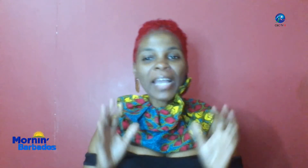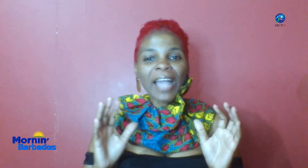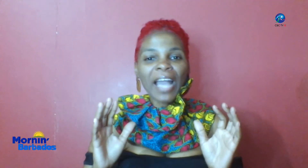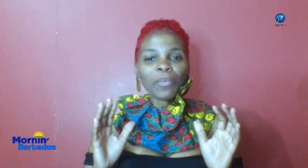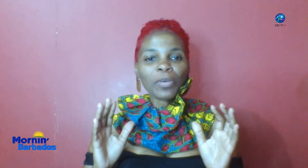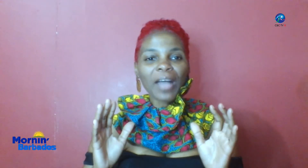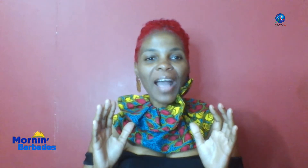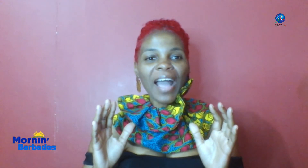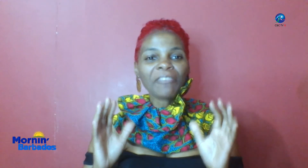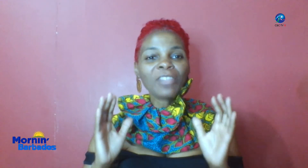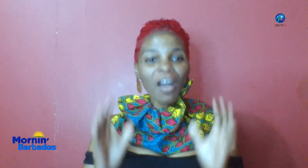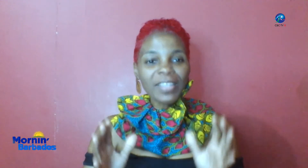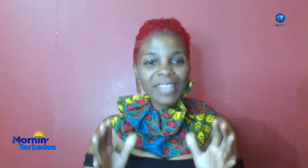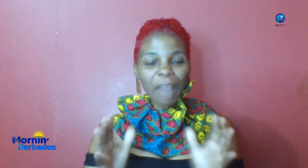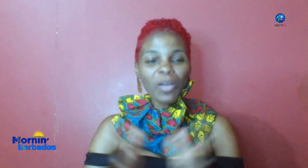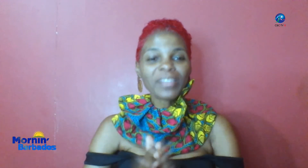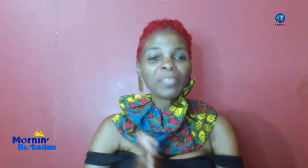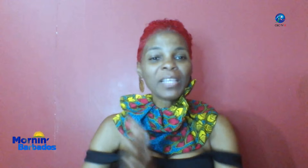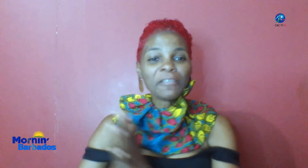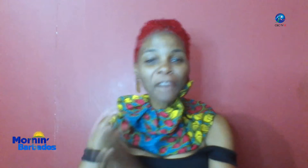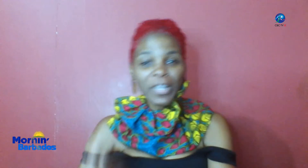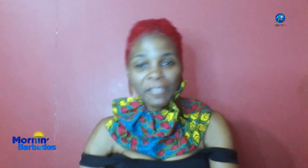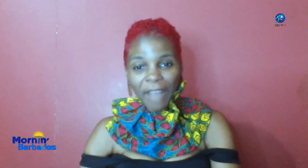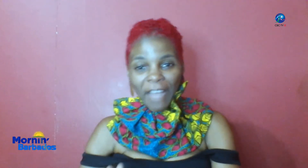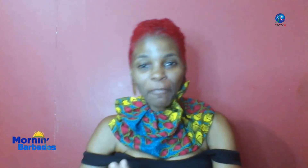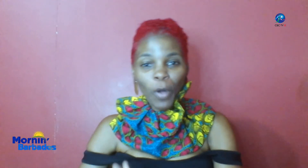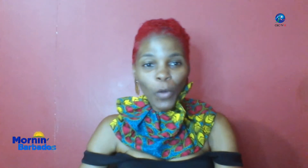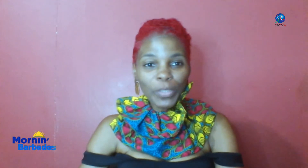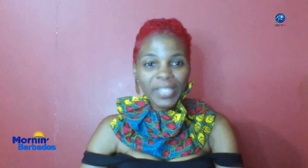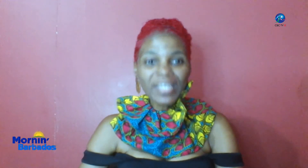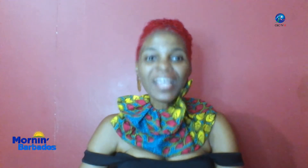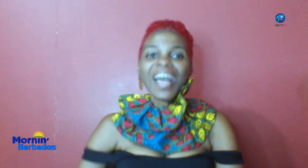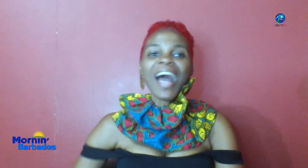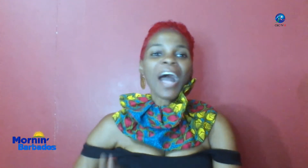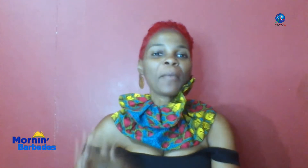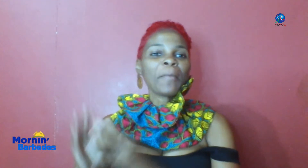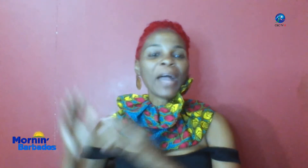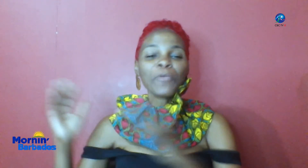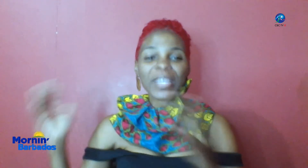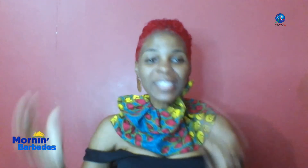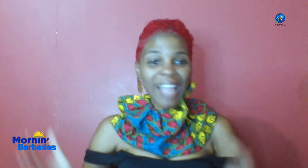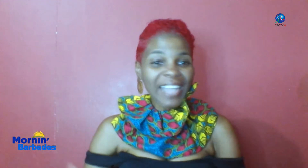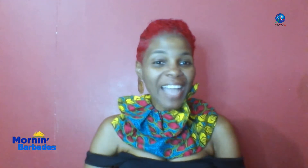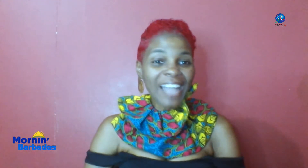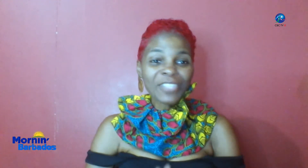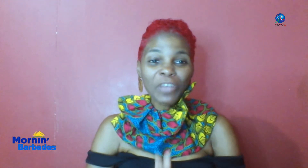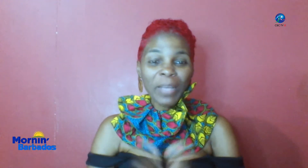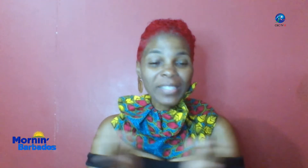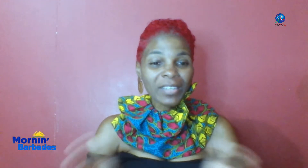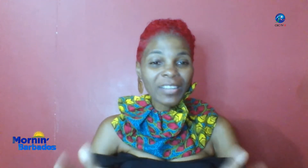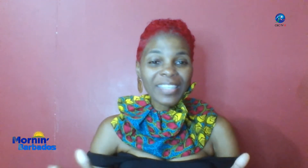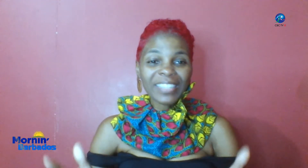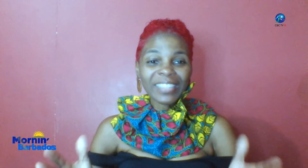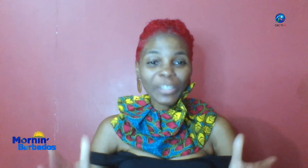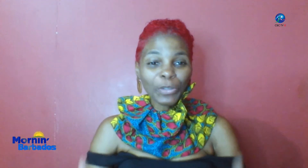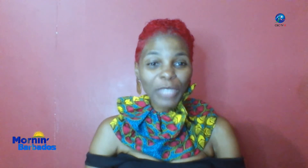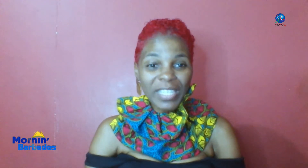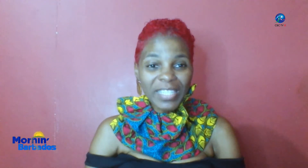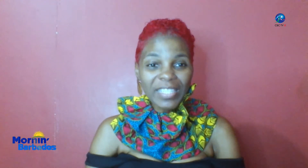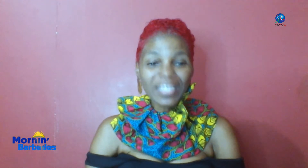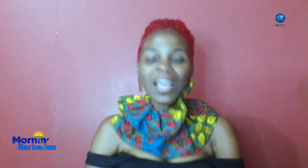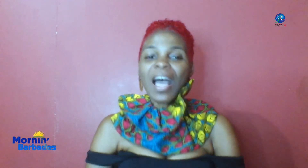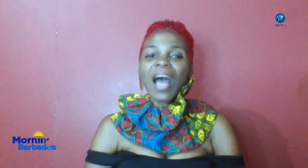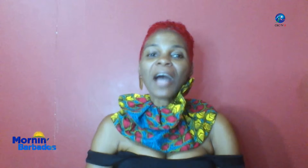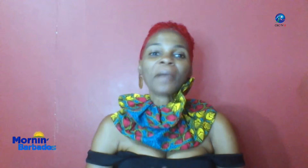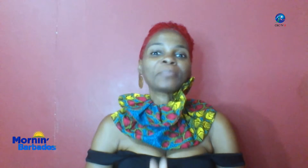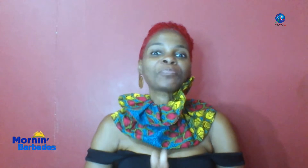from, I've lost approximately 45 pounds. My waistline has dramatically